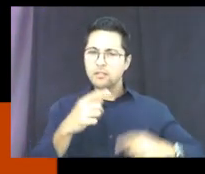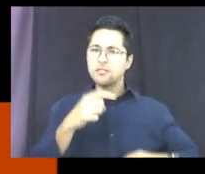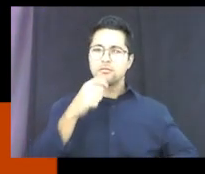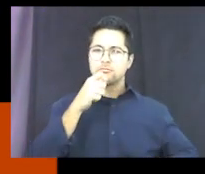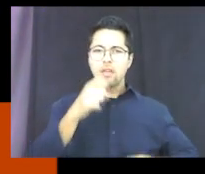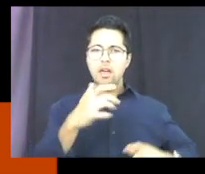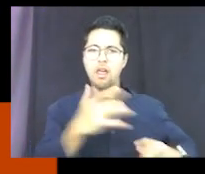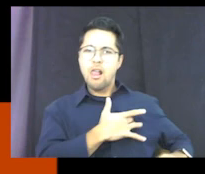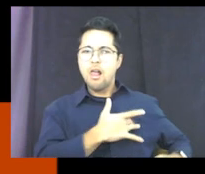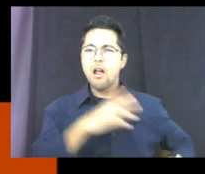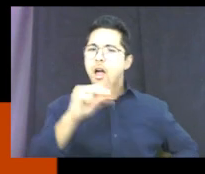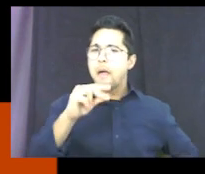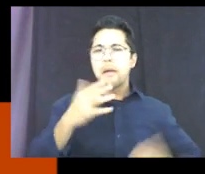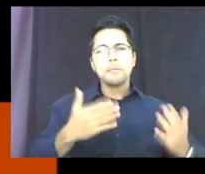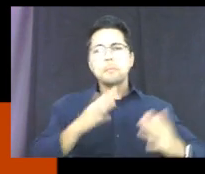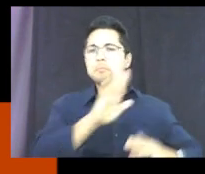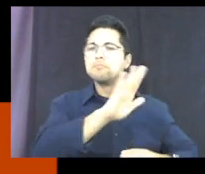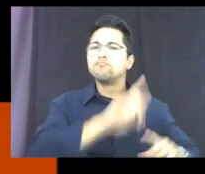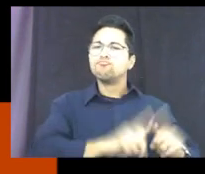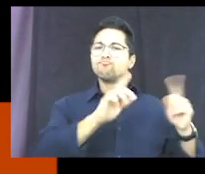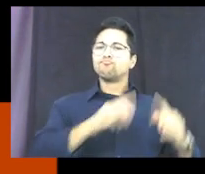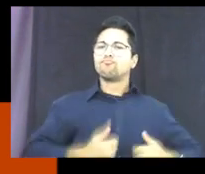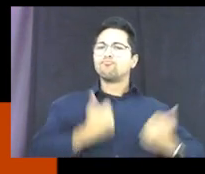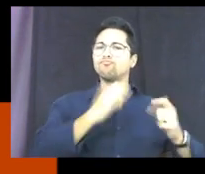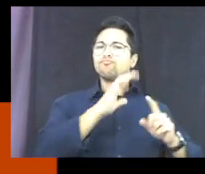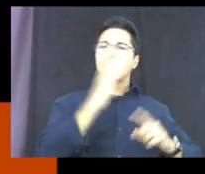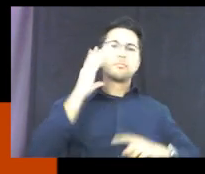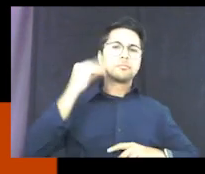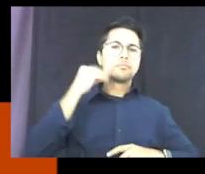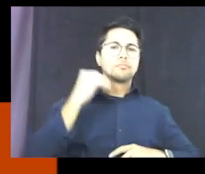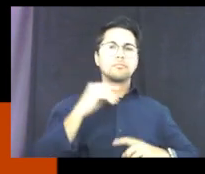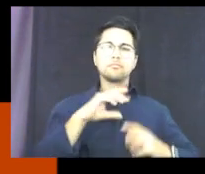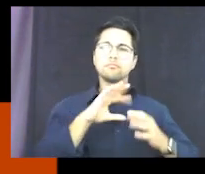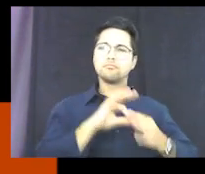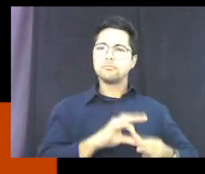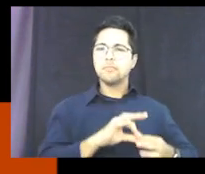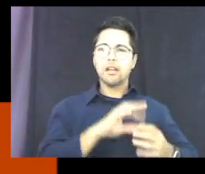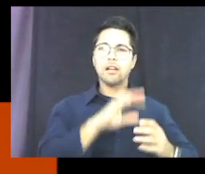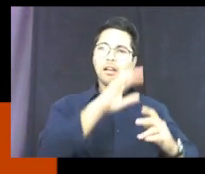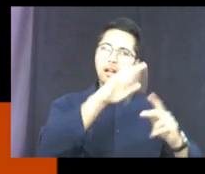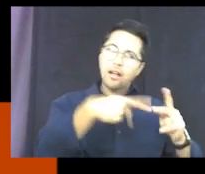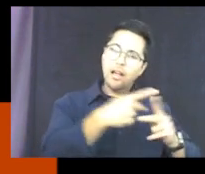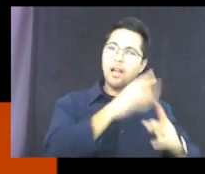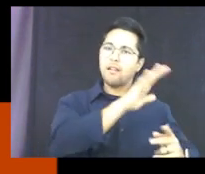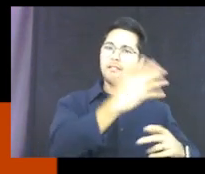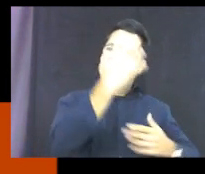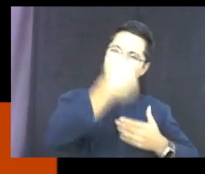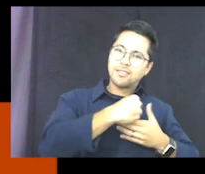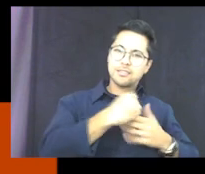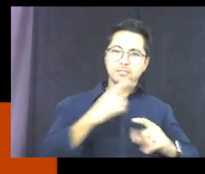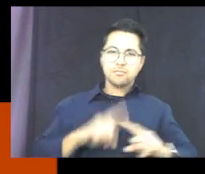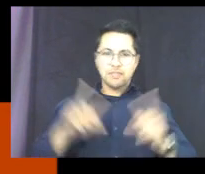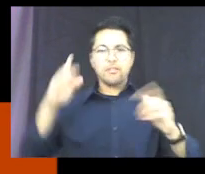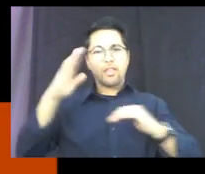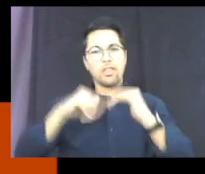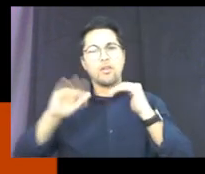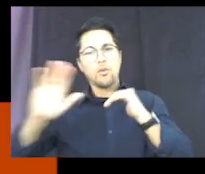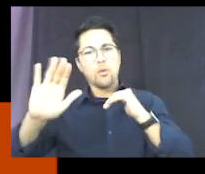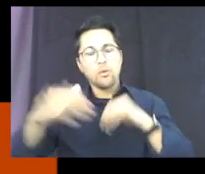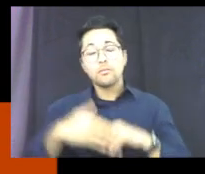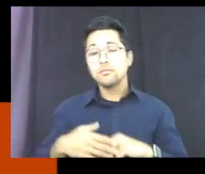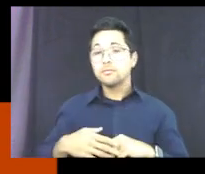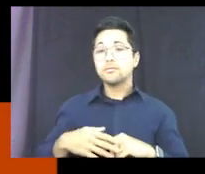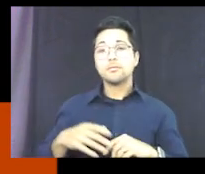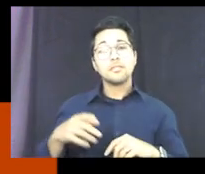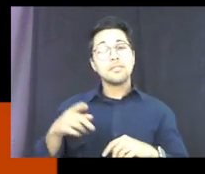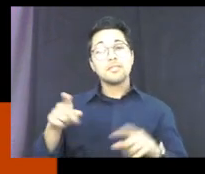of different life experiences related to a type of autism that differs from yours. Nor should you try